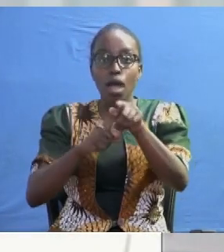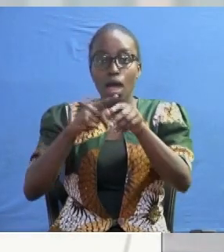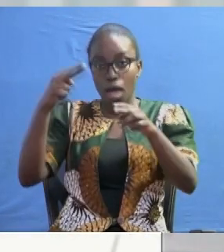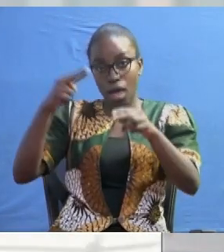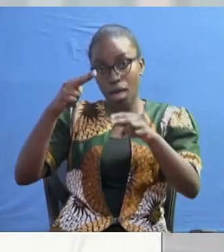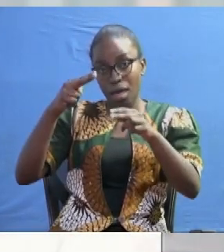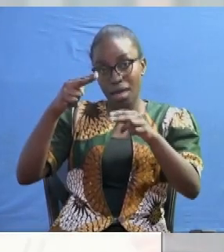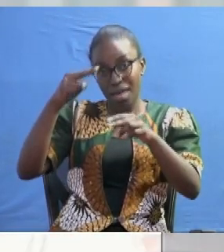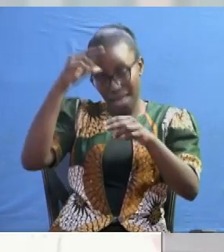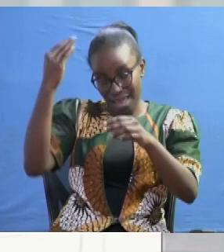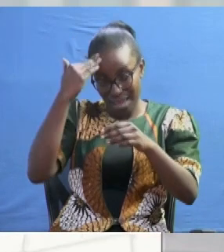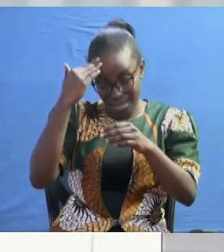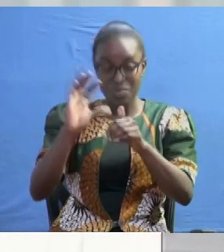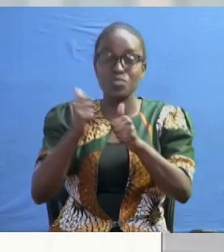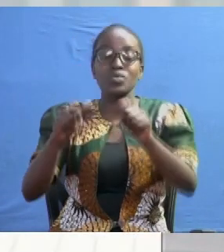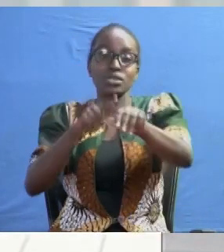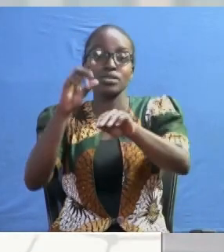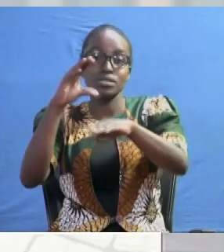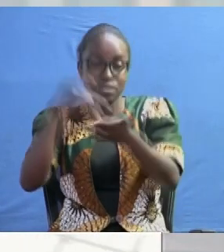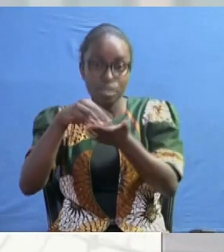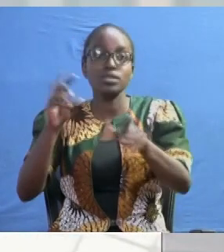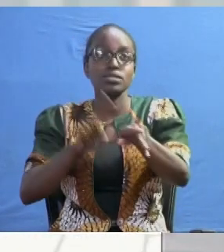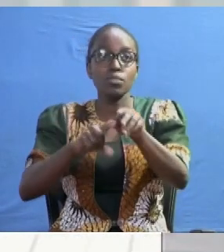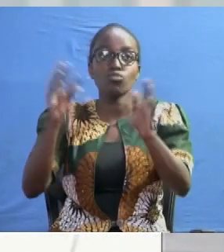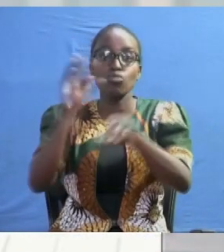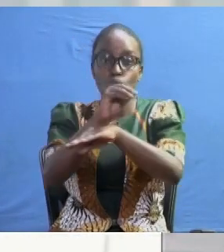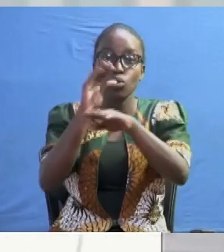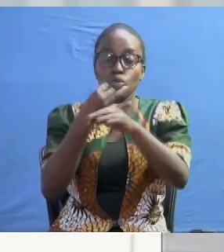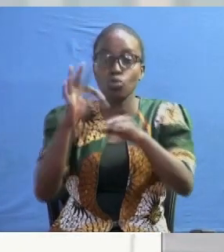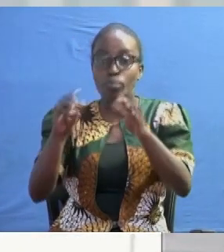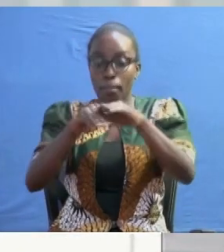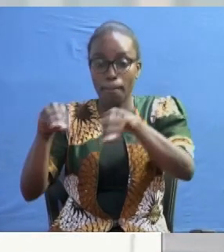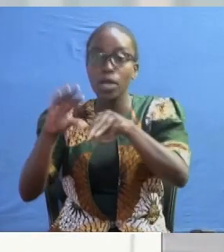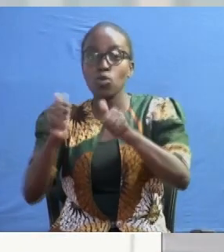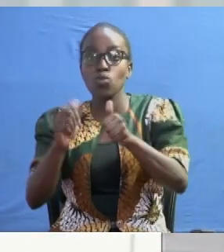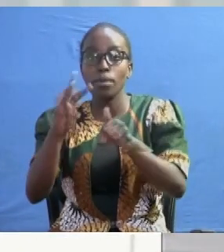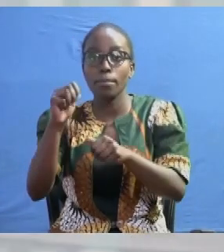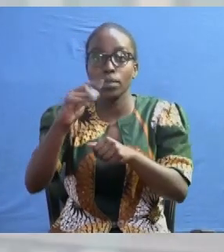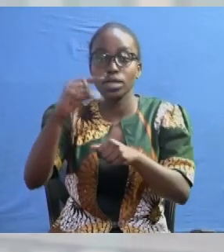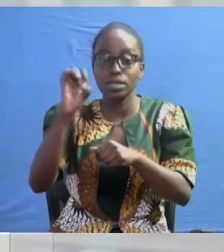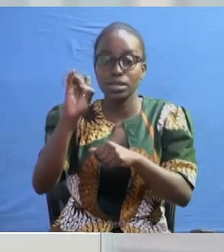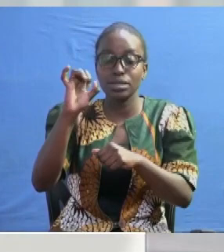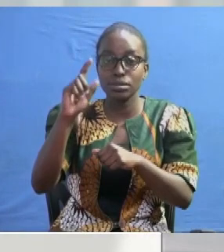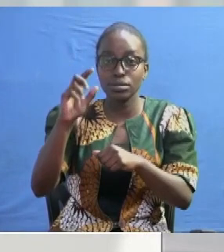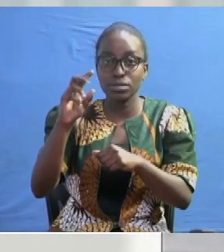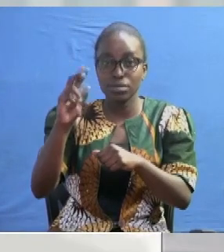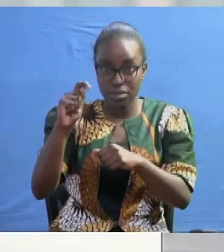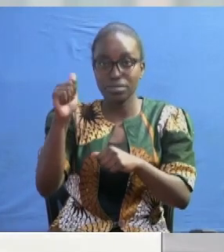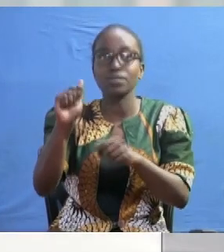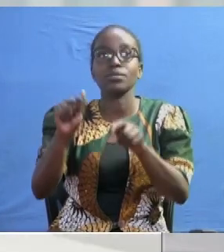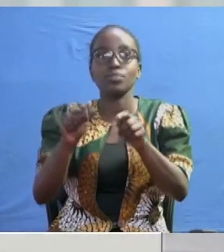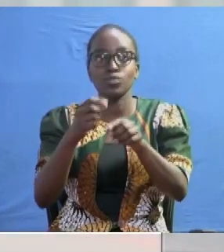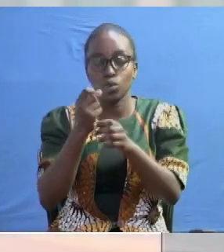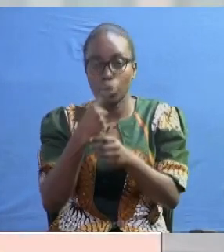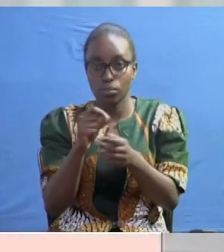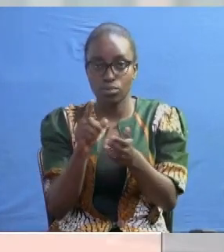spoke during the launching of the Mageta Island Solar Grid and Siriwo Rice Mill in the region. Take